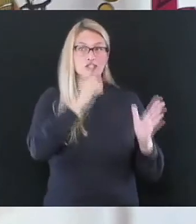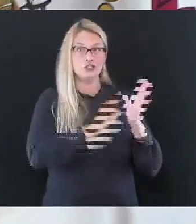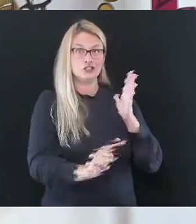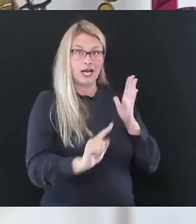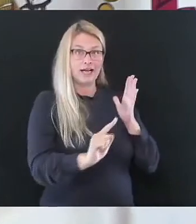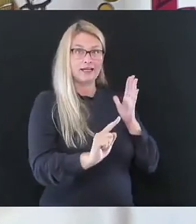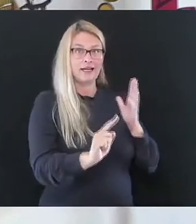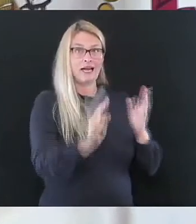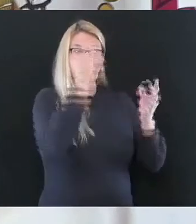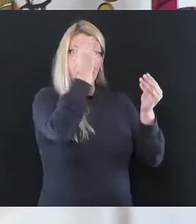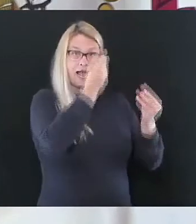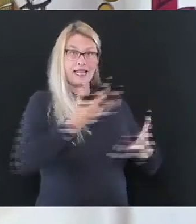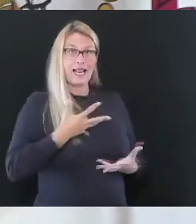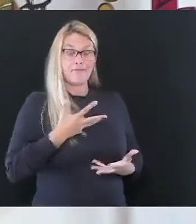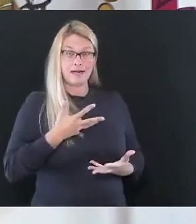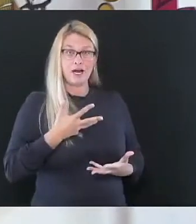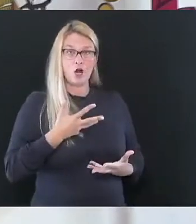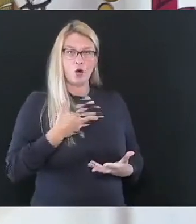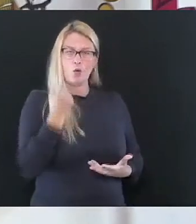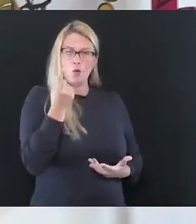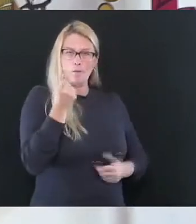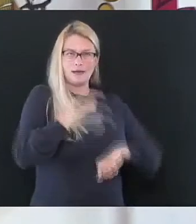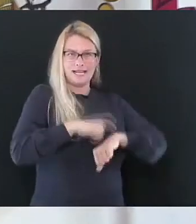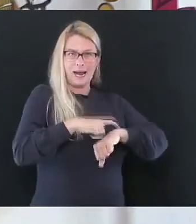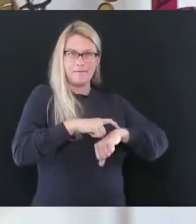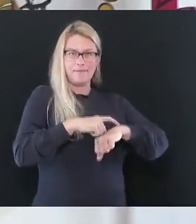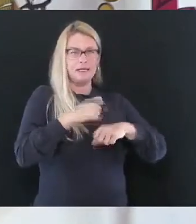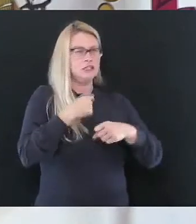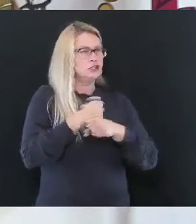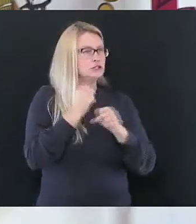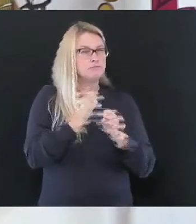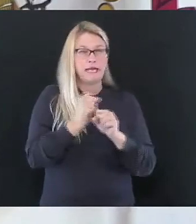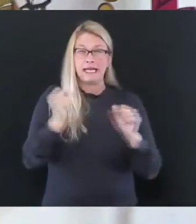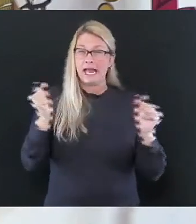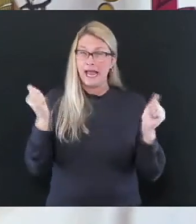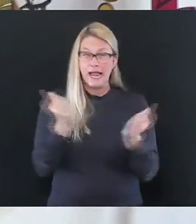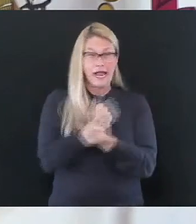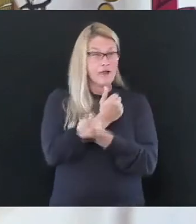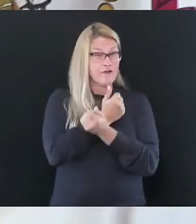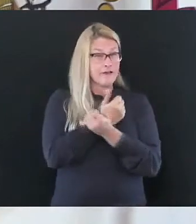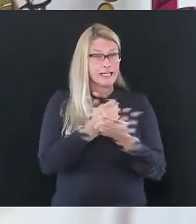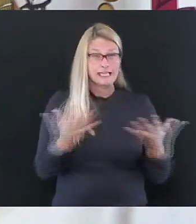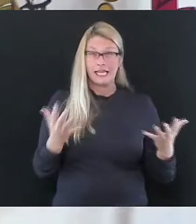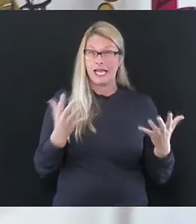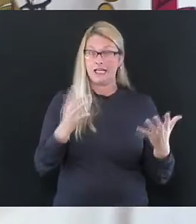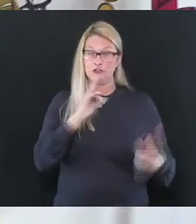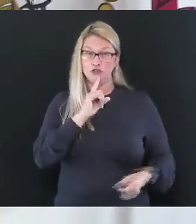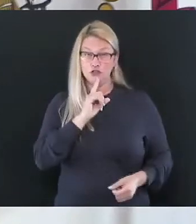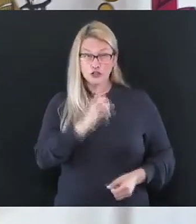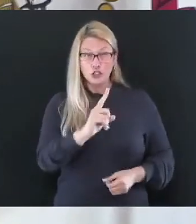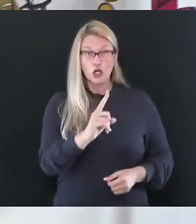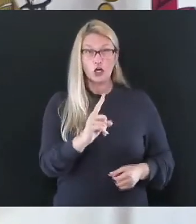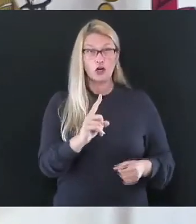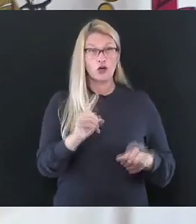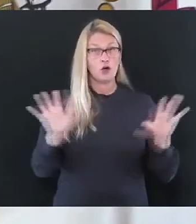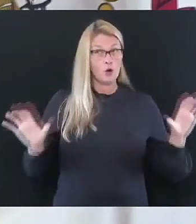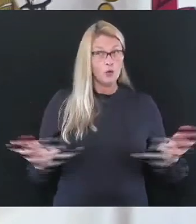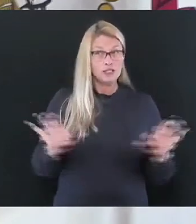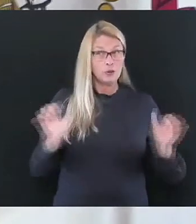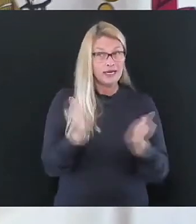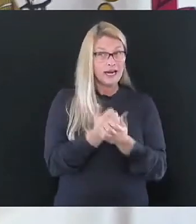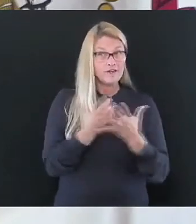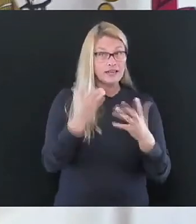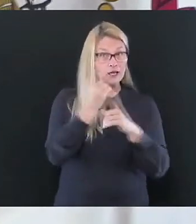and come back and report back to me one more time to make absolutely certain we're doing anything and everything we possibly can do